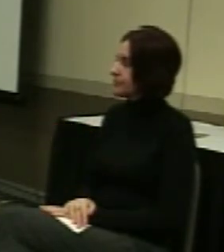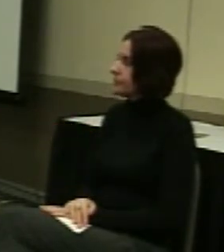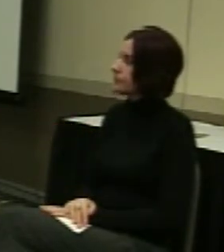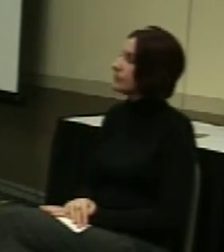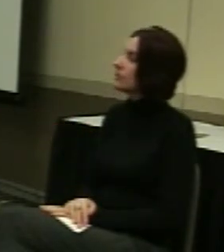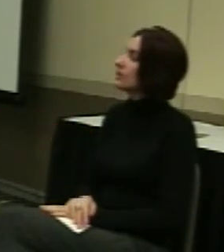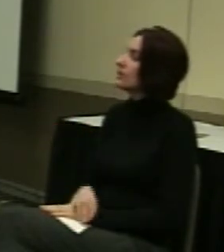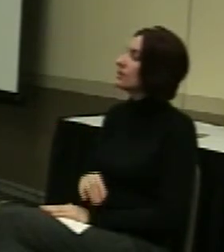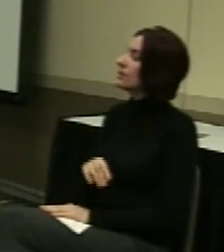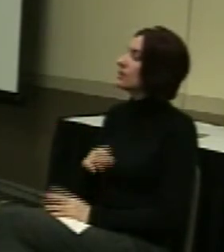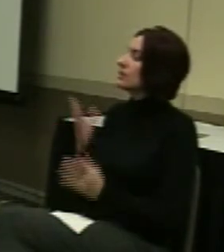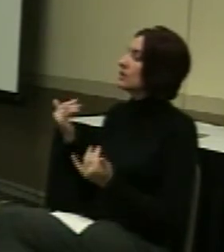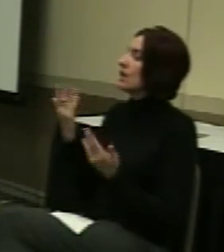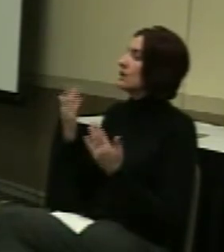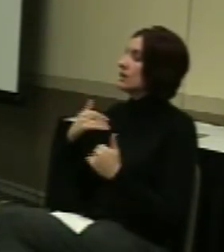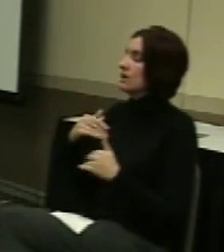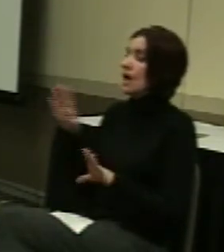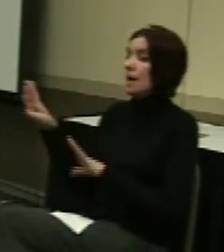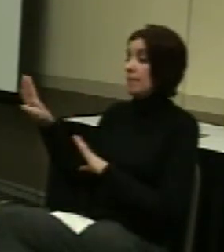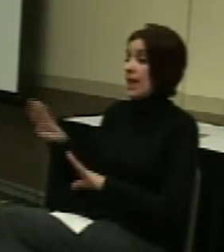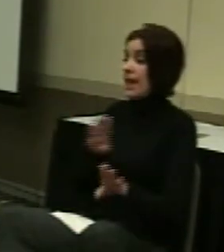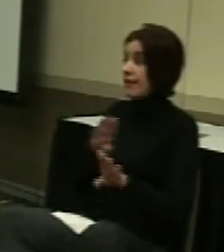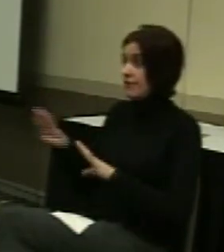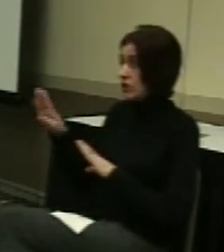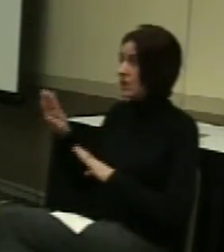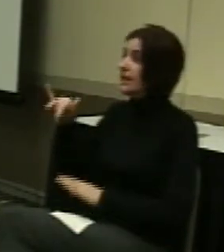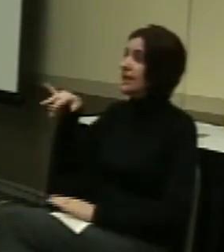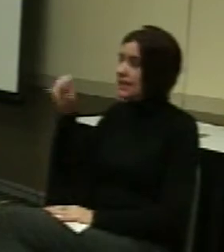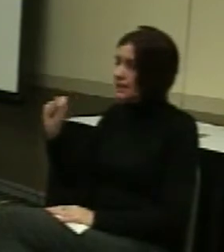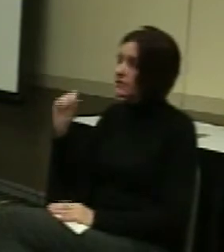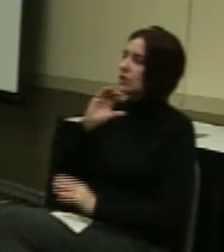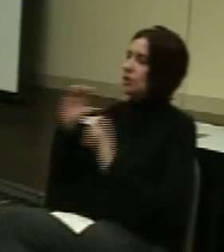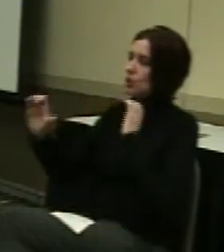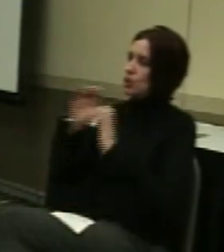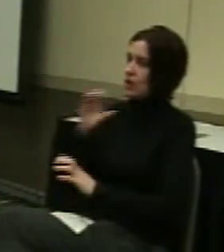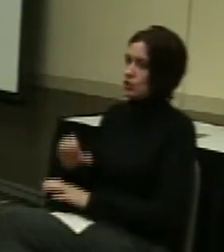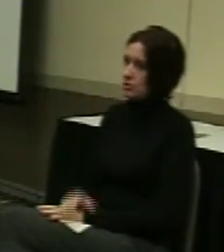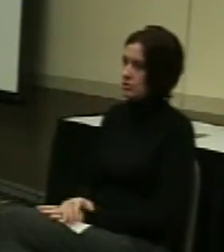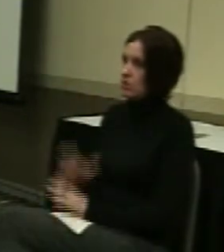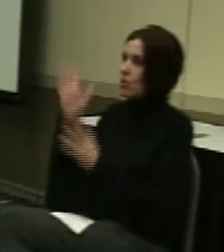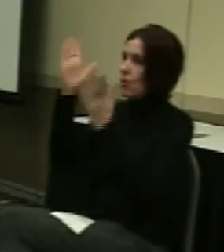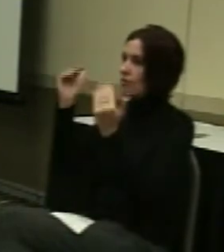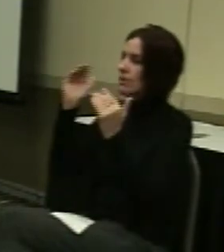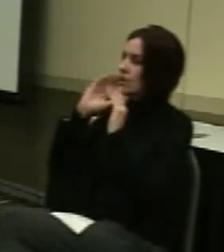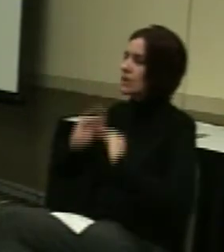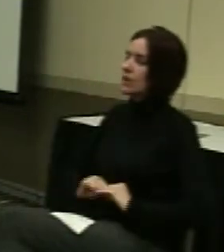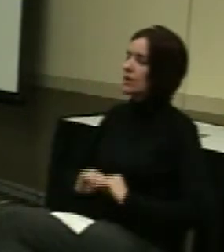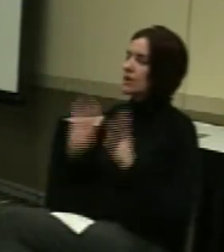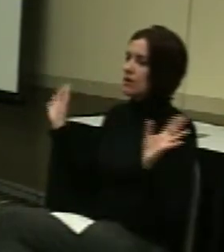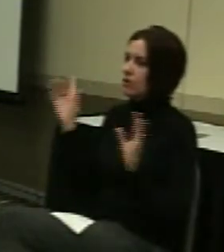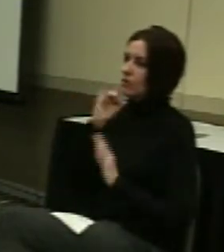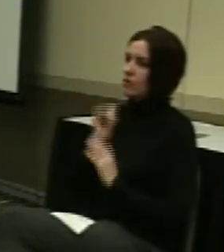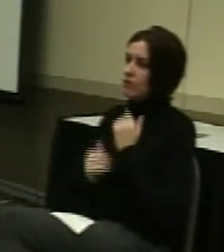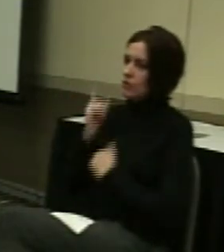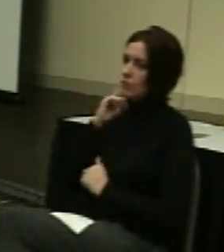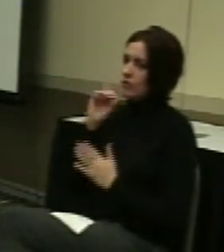So now, behavior is communication. I hope everybody made that as clear as can be as we go through